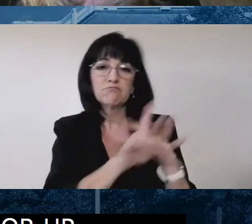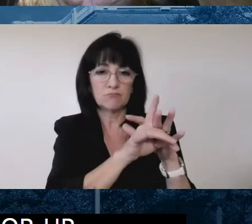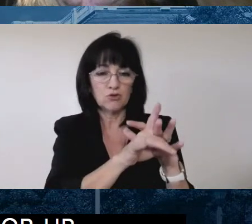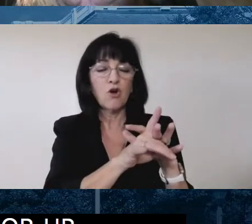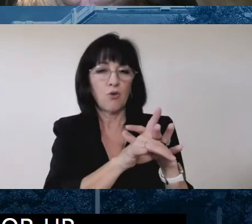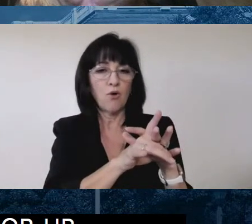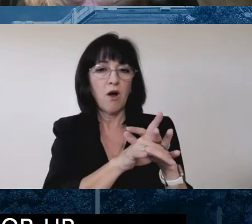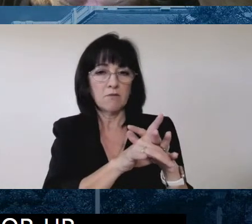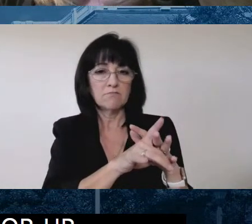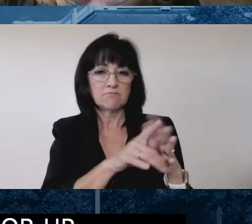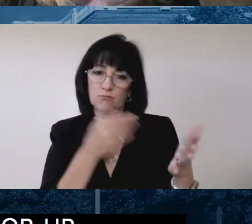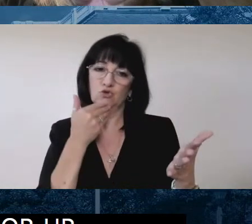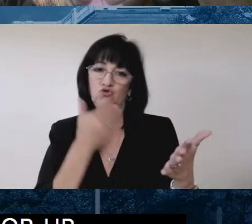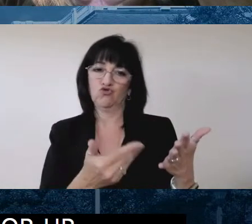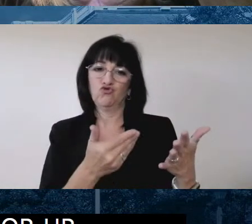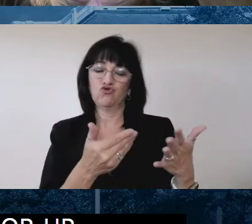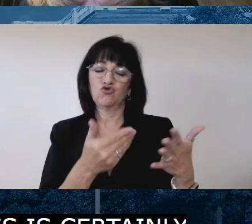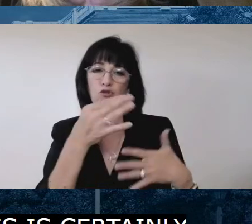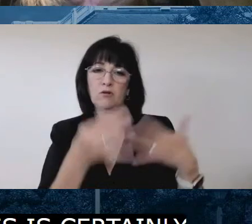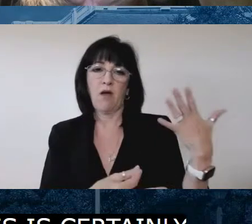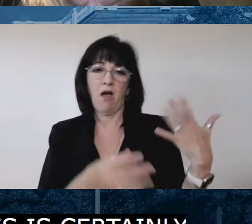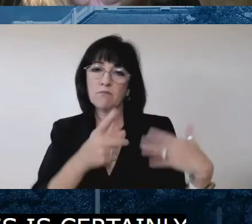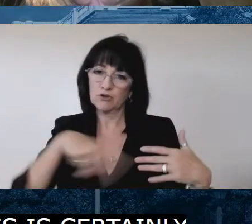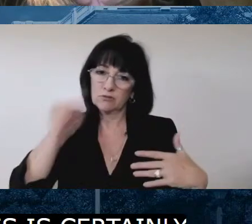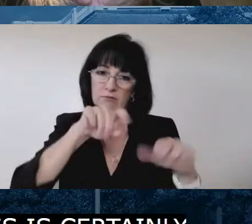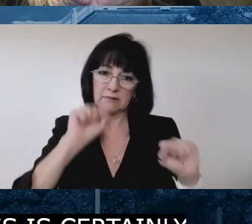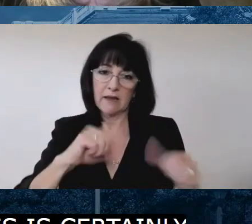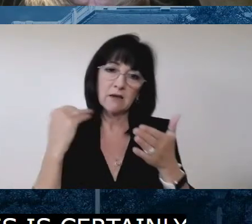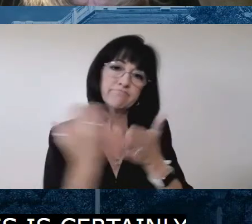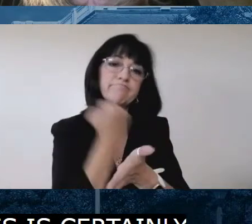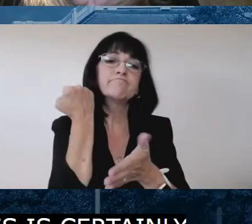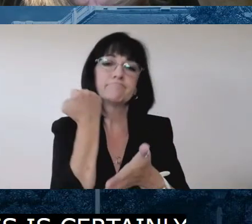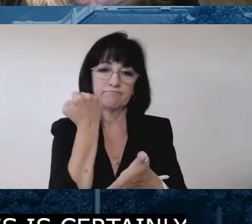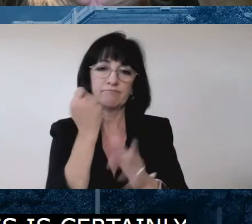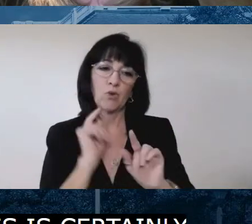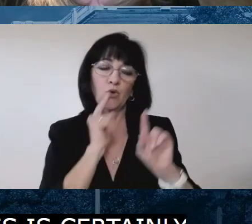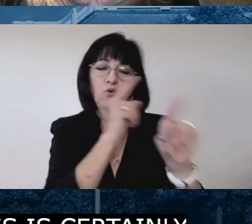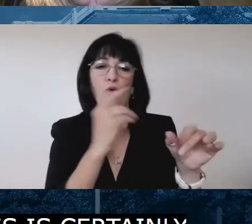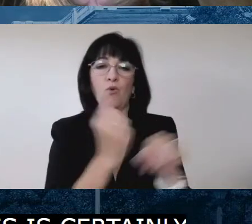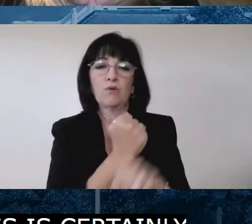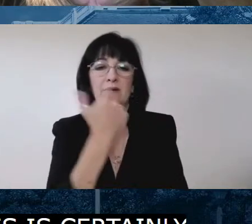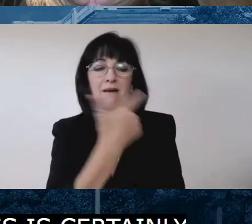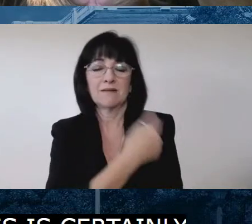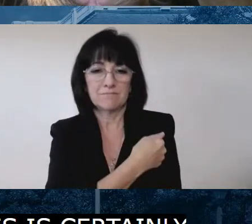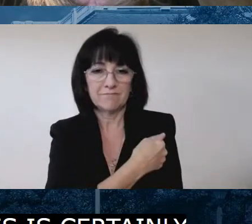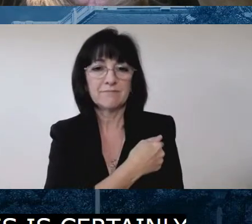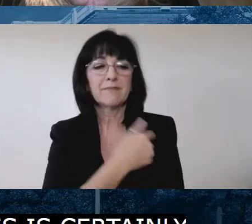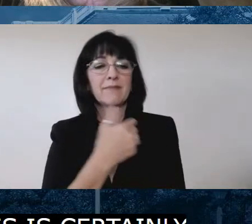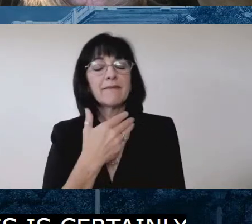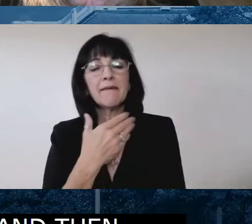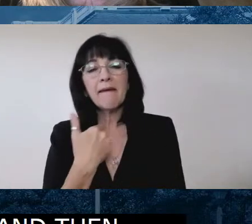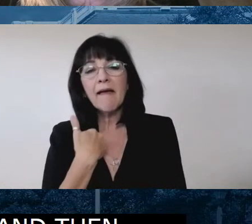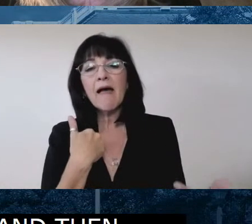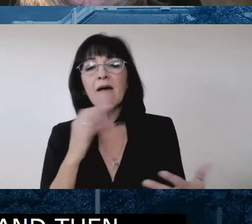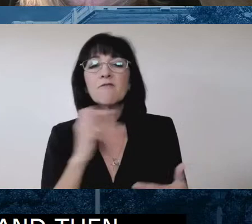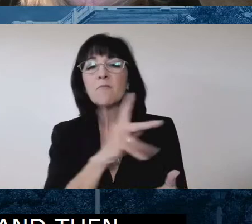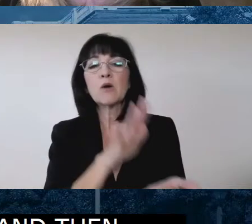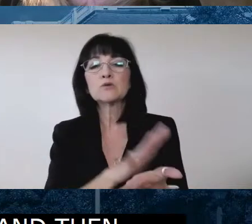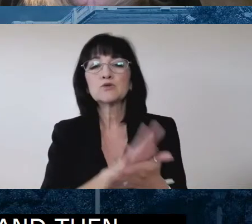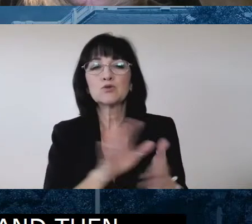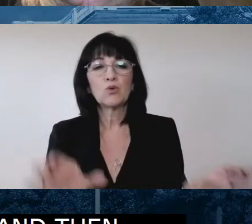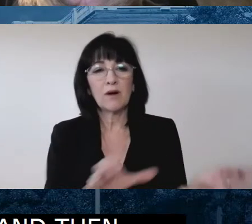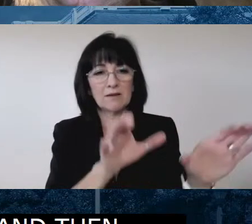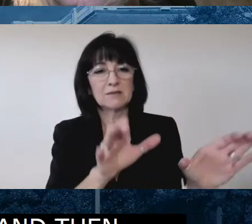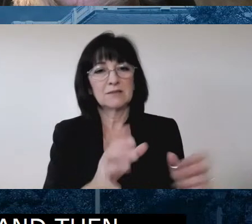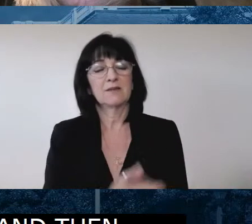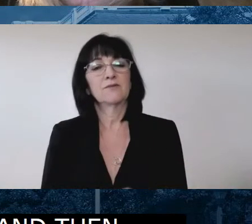option for folks to take advantage of. And then finally, again, with our partners at Department of Education,